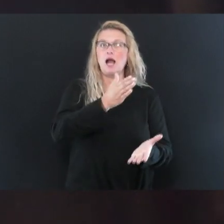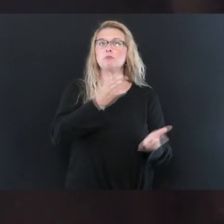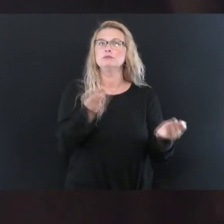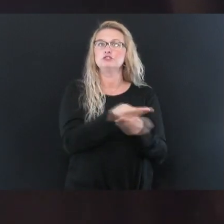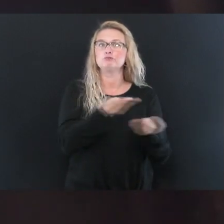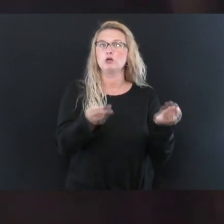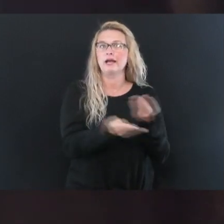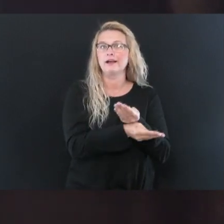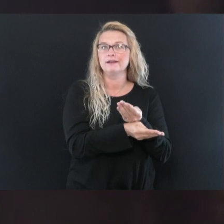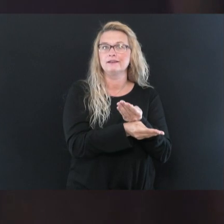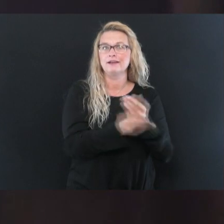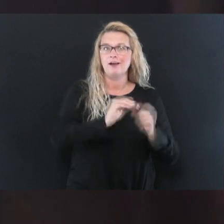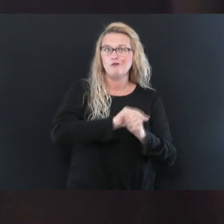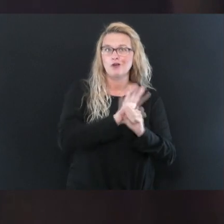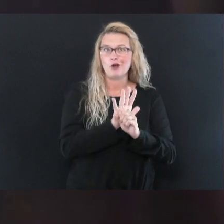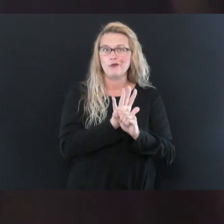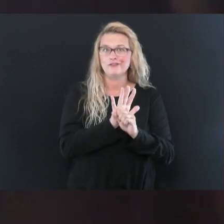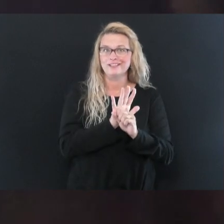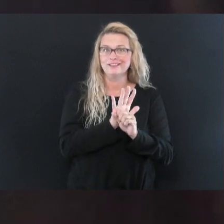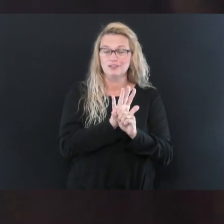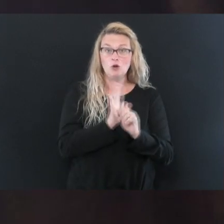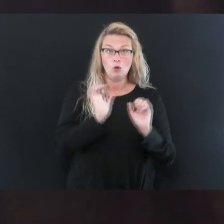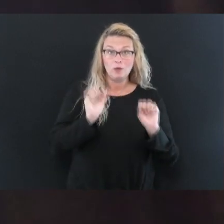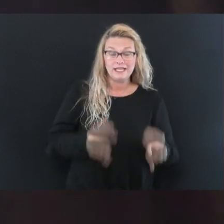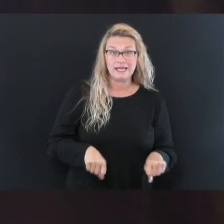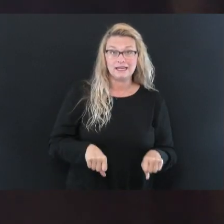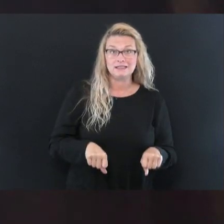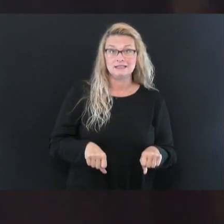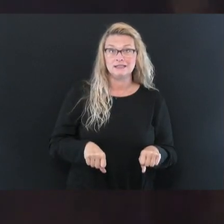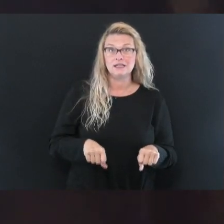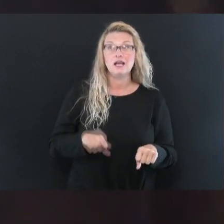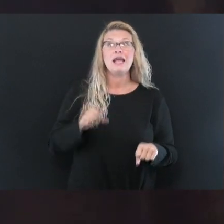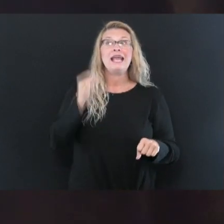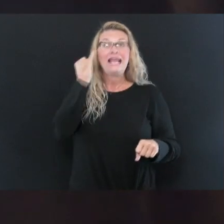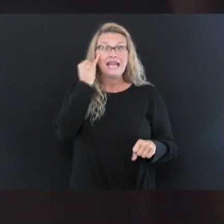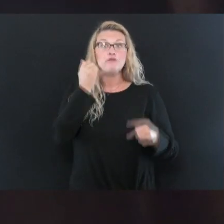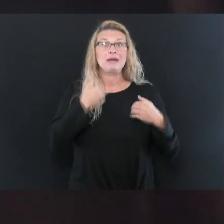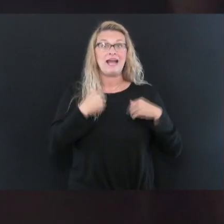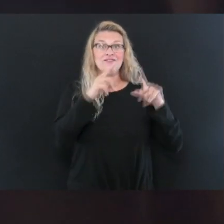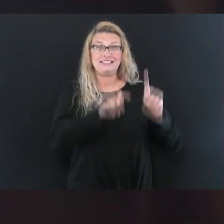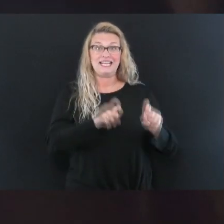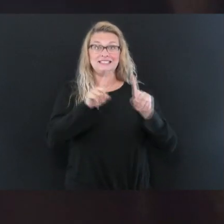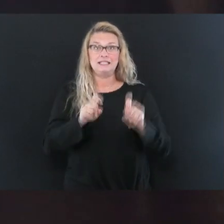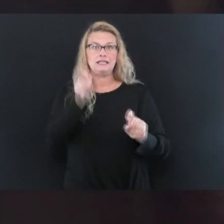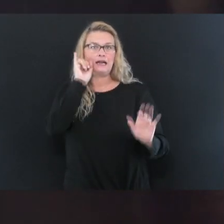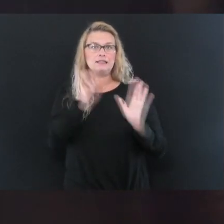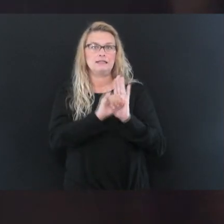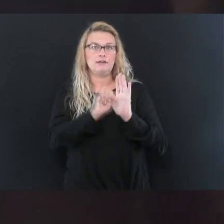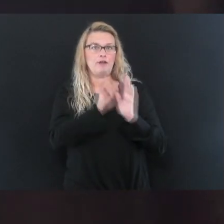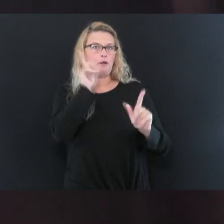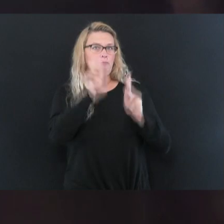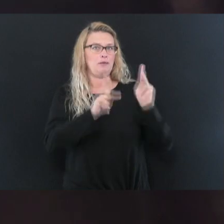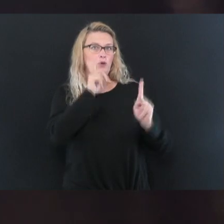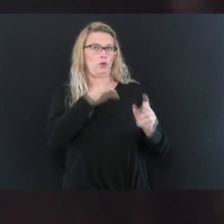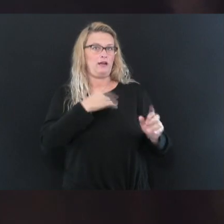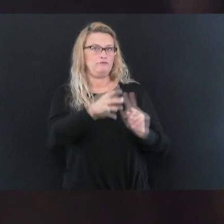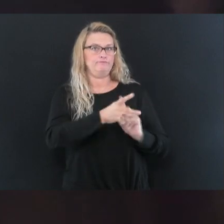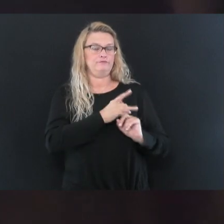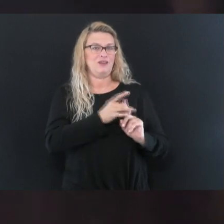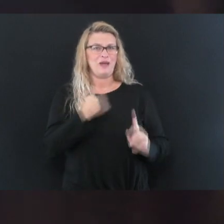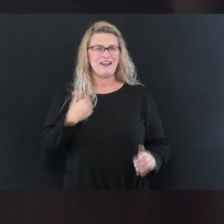West Virginia is extensive testing. And as the governor pointed out, we had over 11,000 tests yesterday